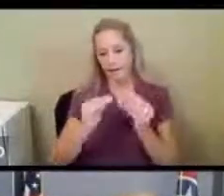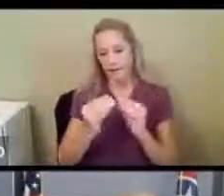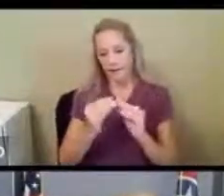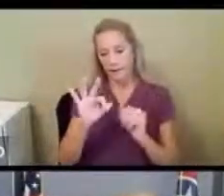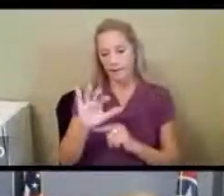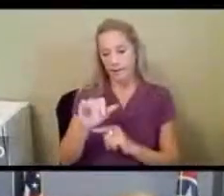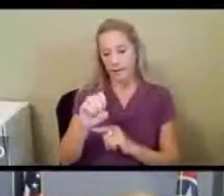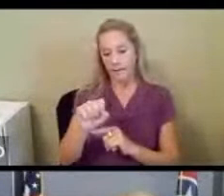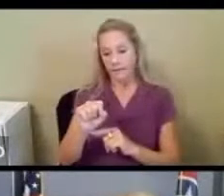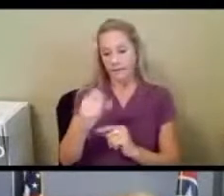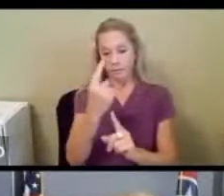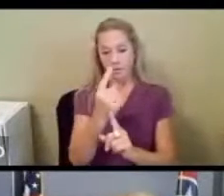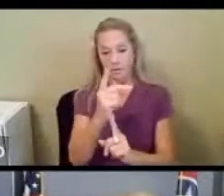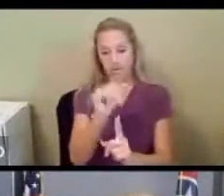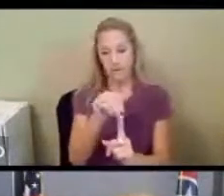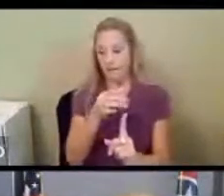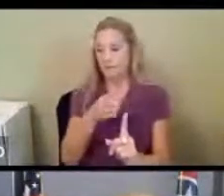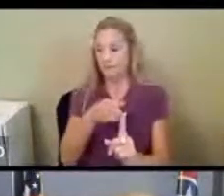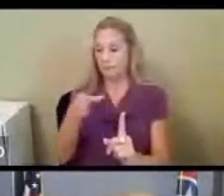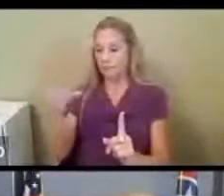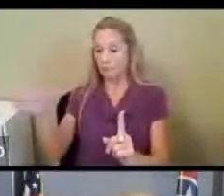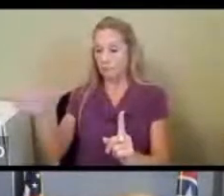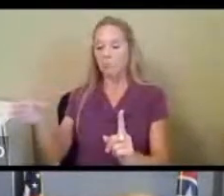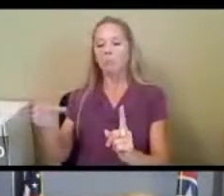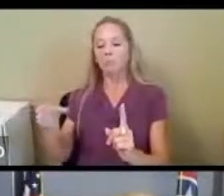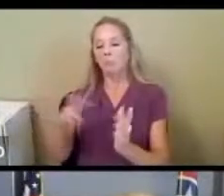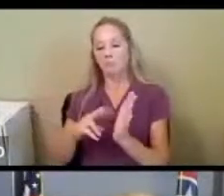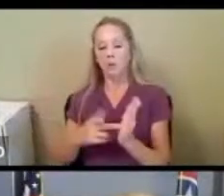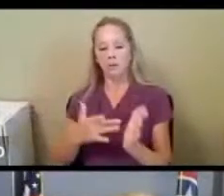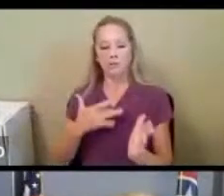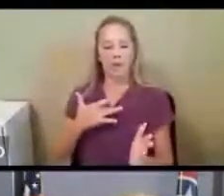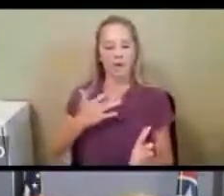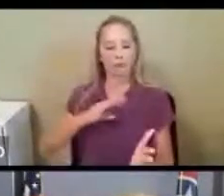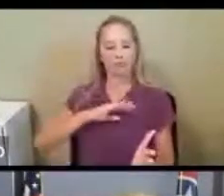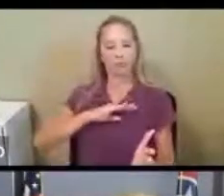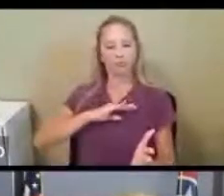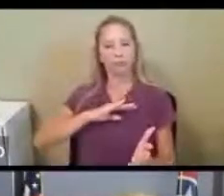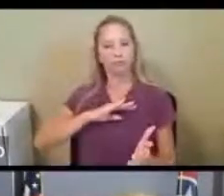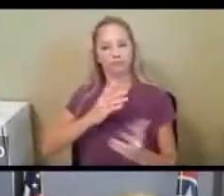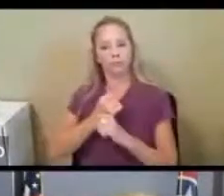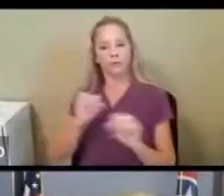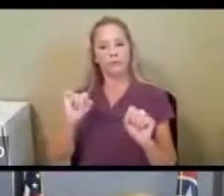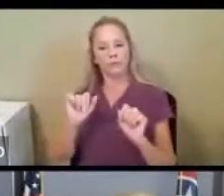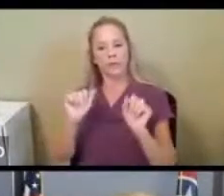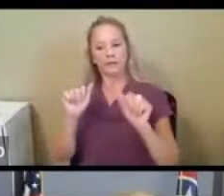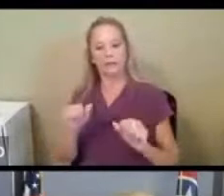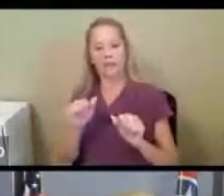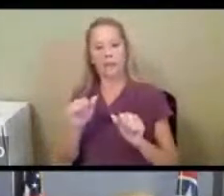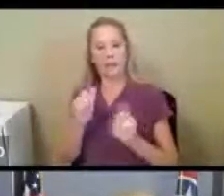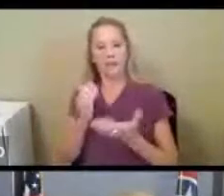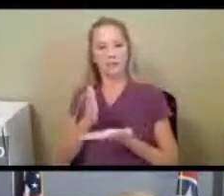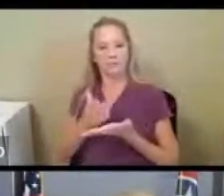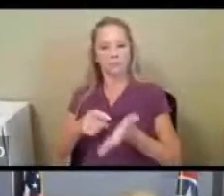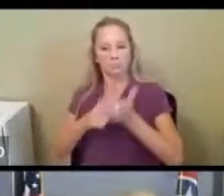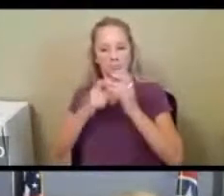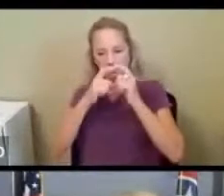positive indicators to be able to say, okay, we can safely take this away and not see a spike in